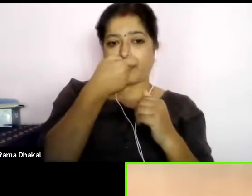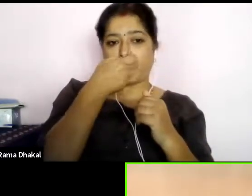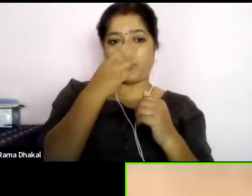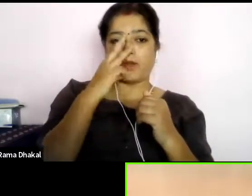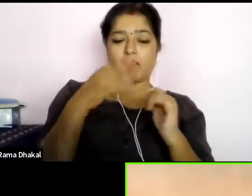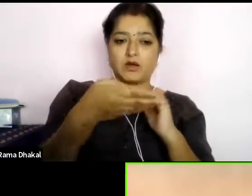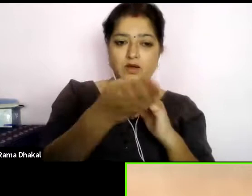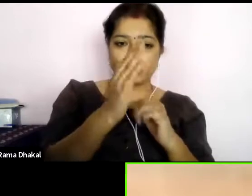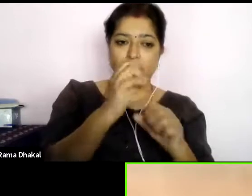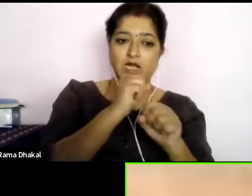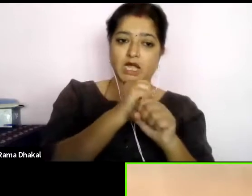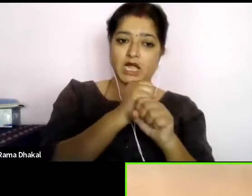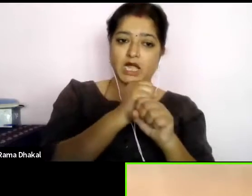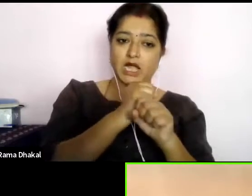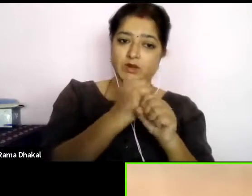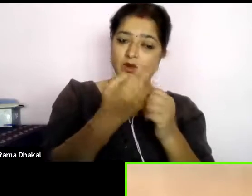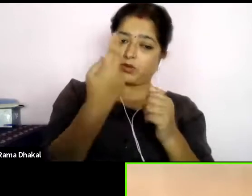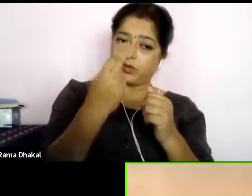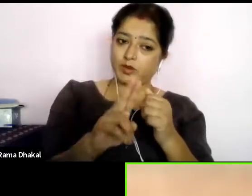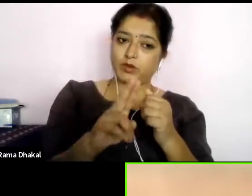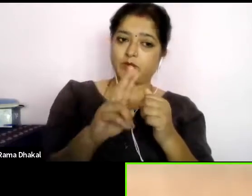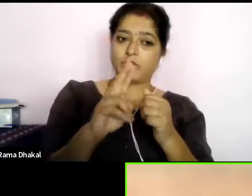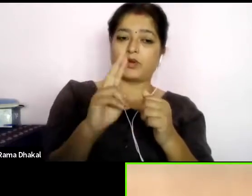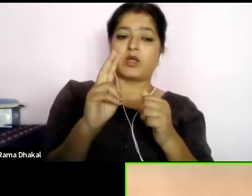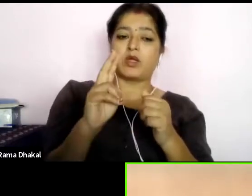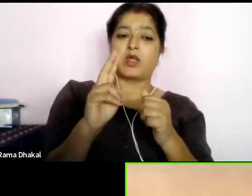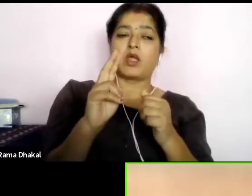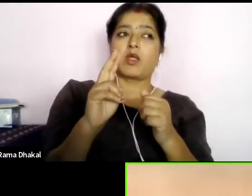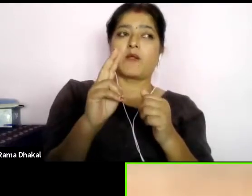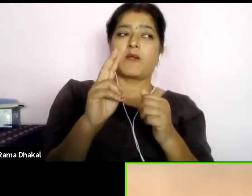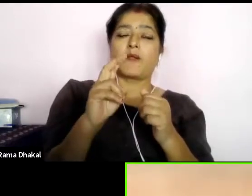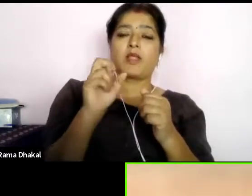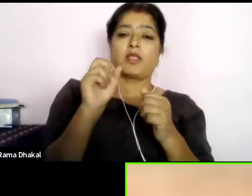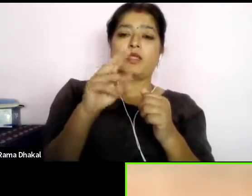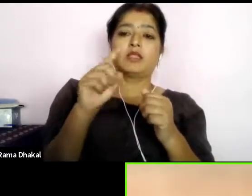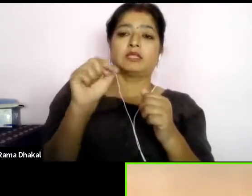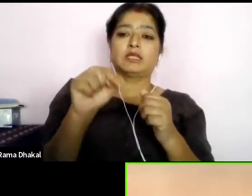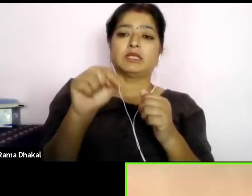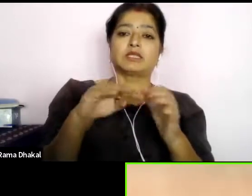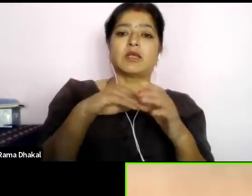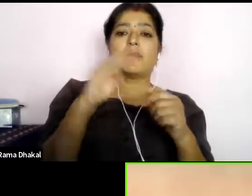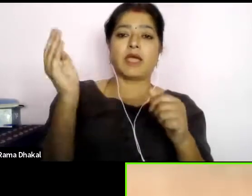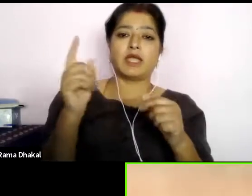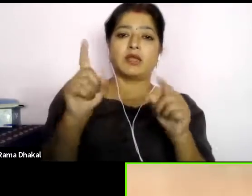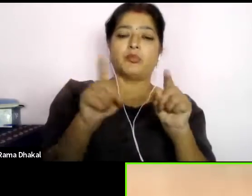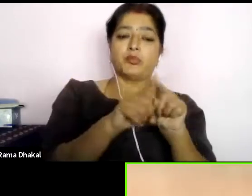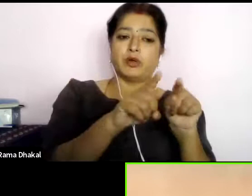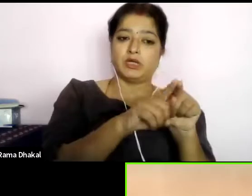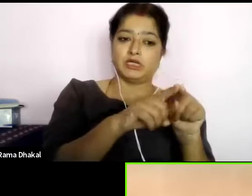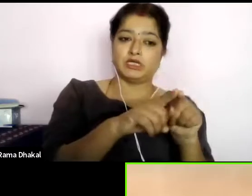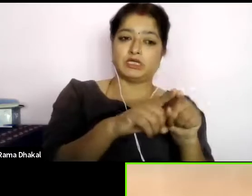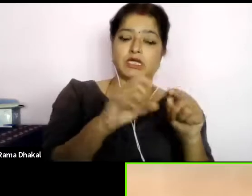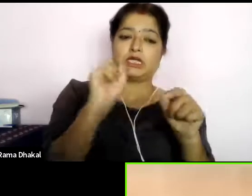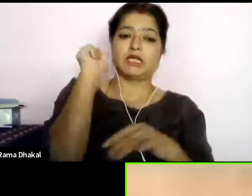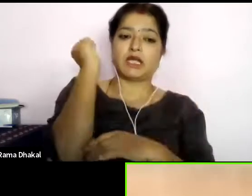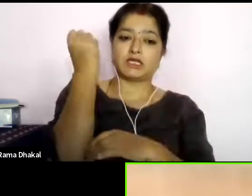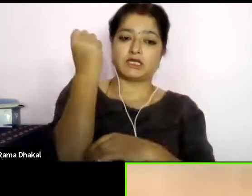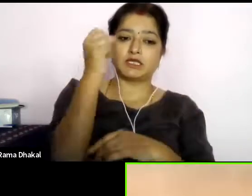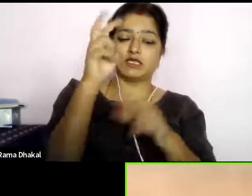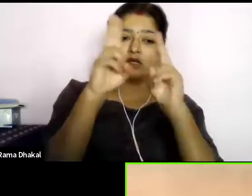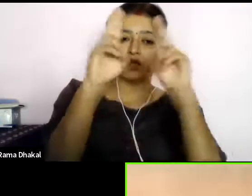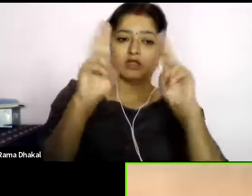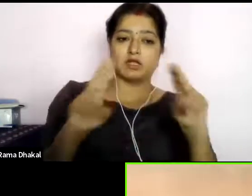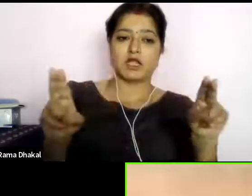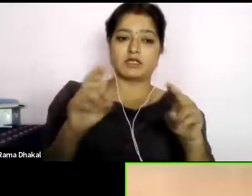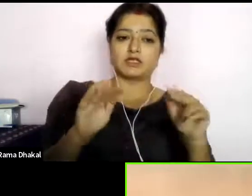when we have a debate on the global climate change discourse and environmental justice discourse,